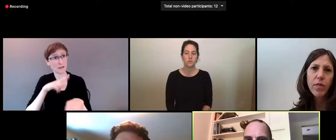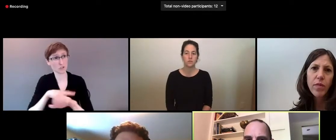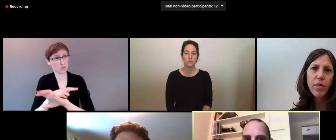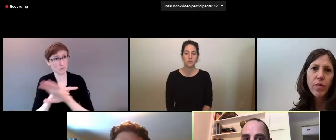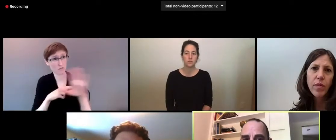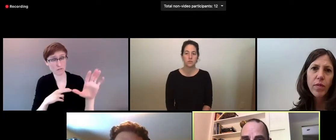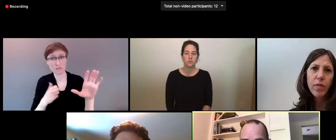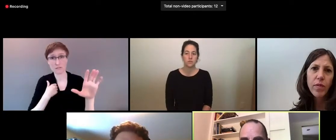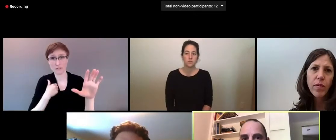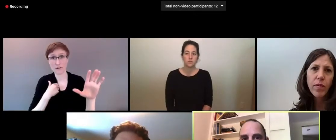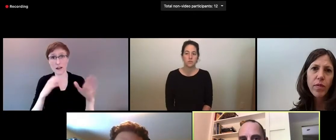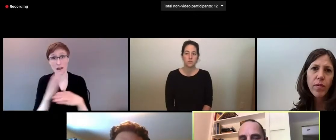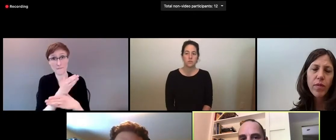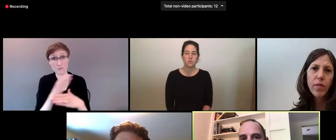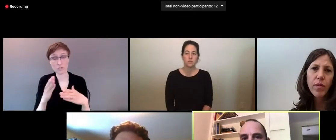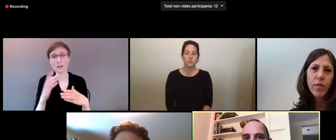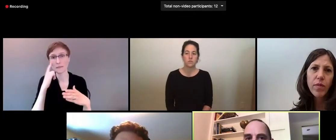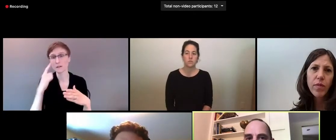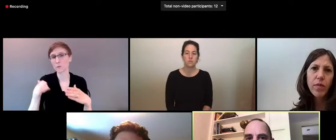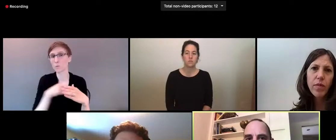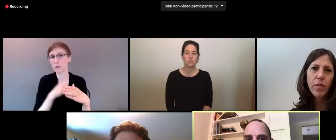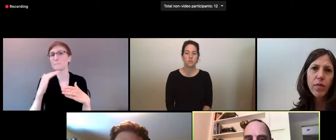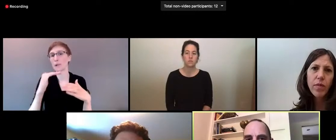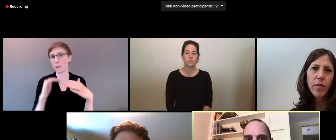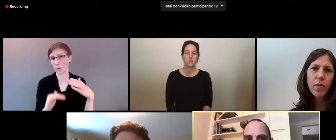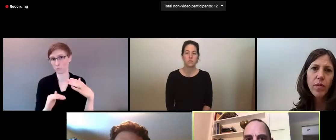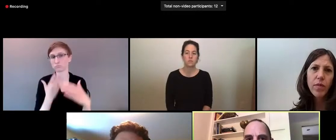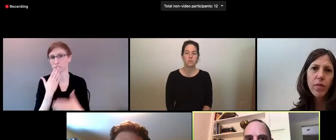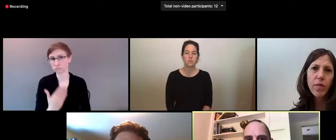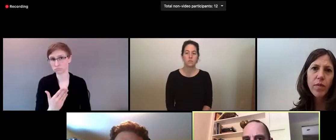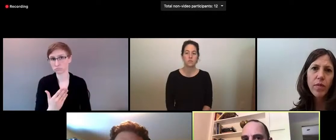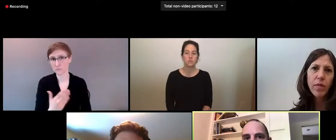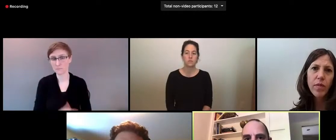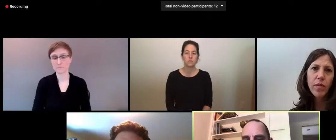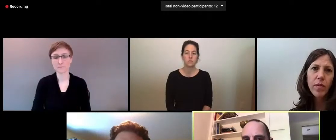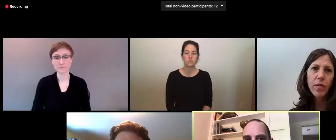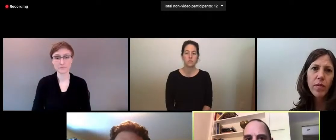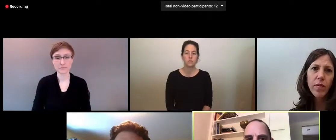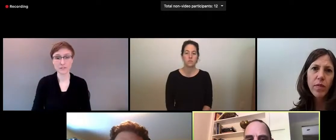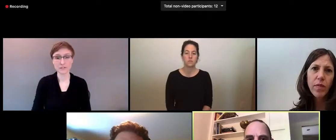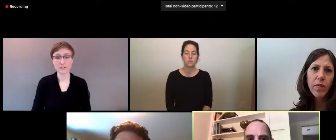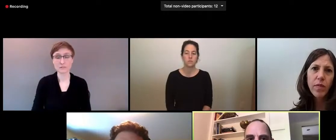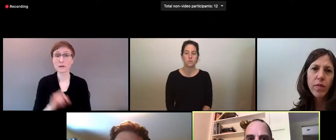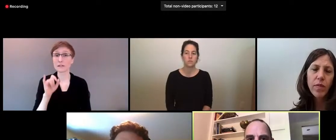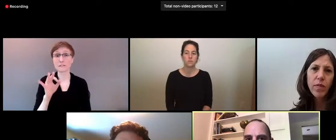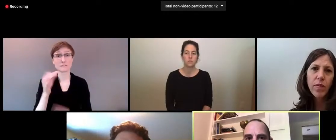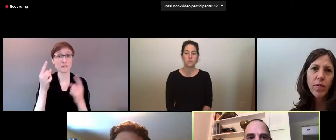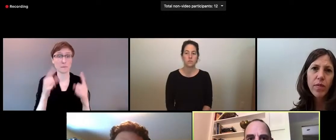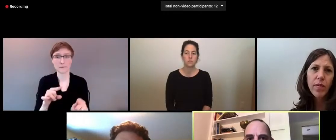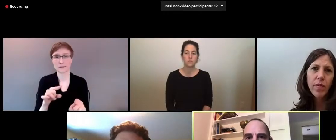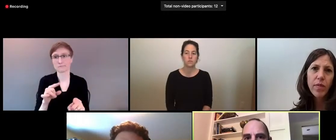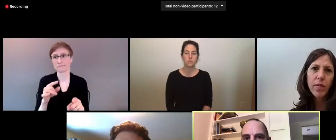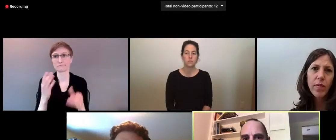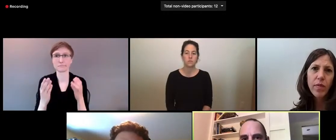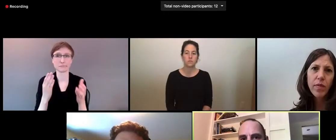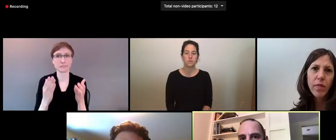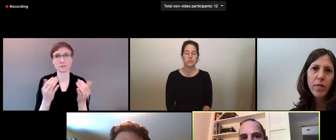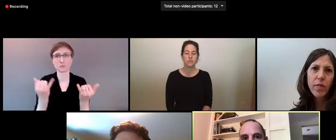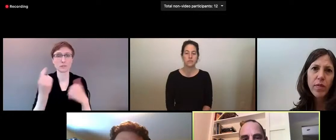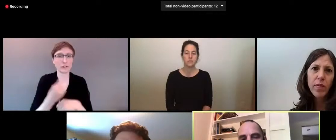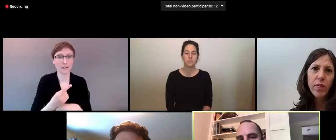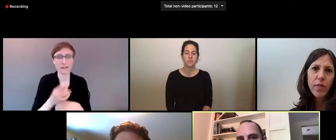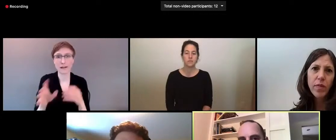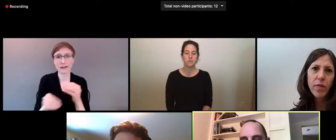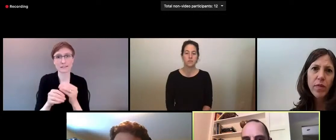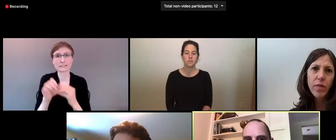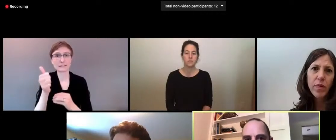would translate into now a halving time of new cases. So if there's, say, 10 new cases today, then